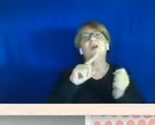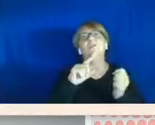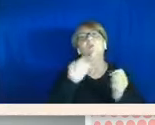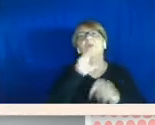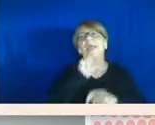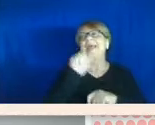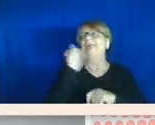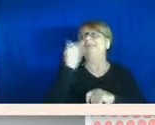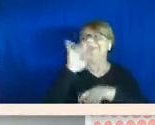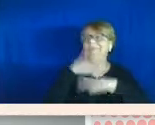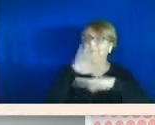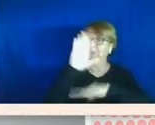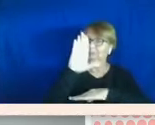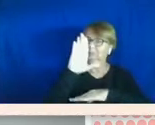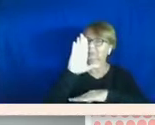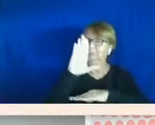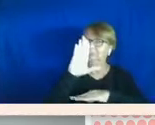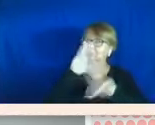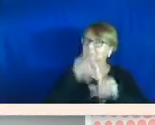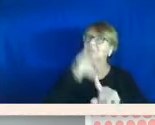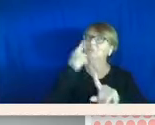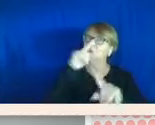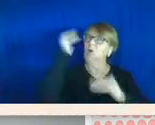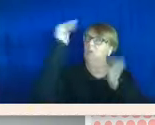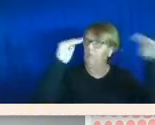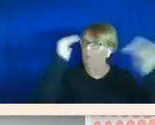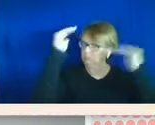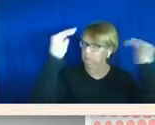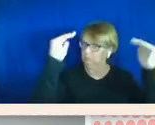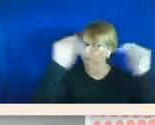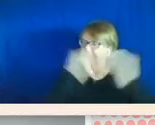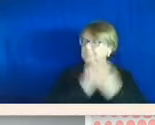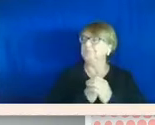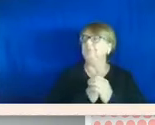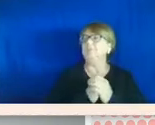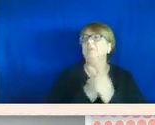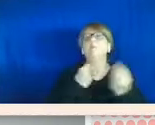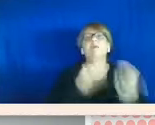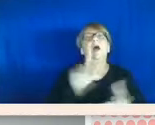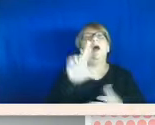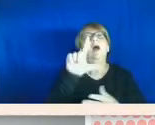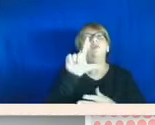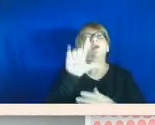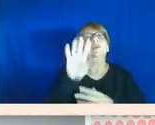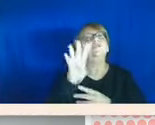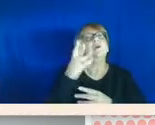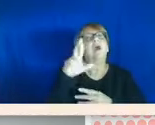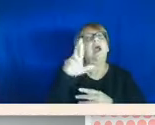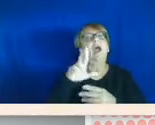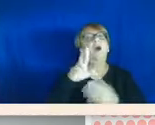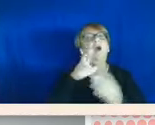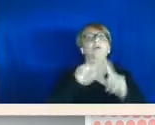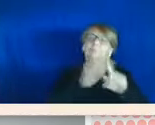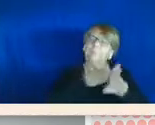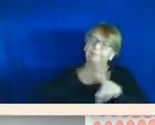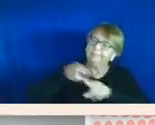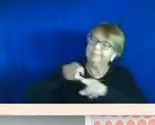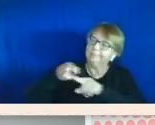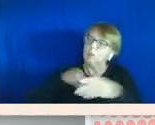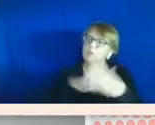for specifically for adults. And they provide 24-hour multidisciplinary approach for comprehensive